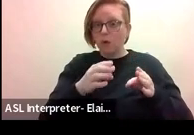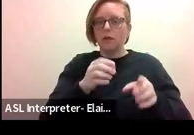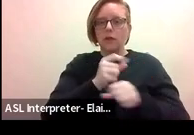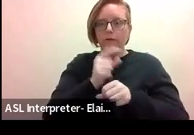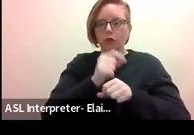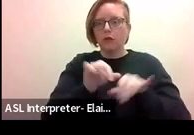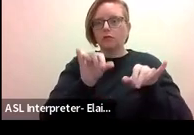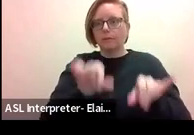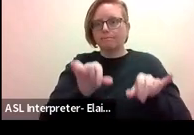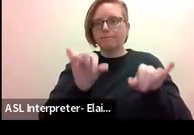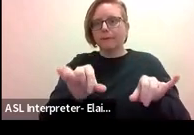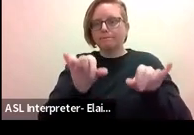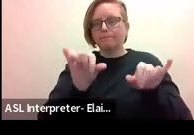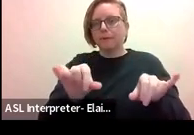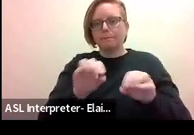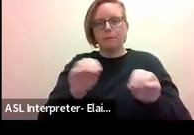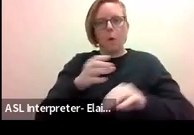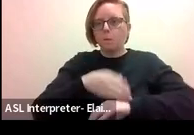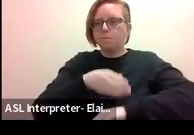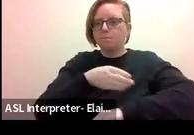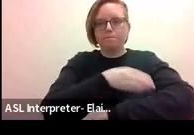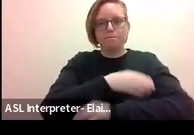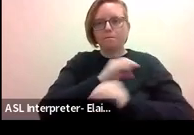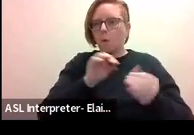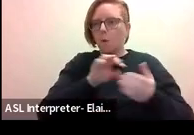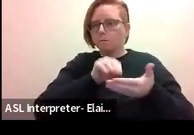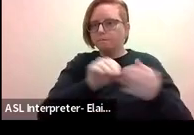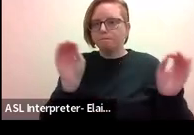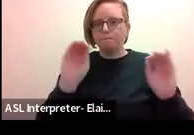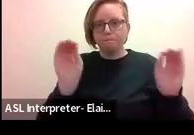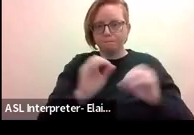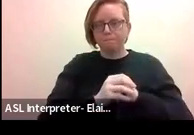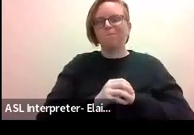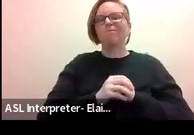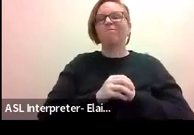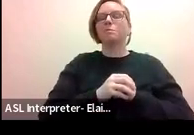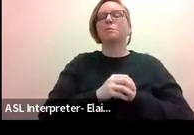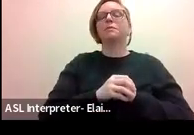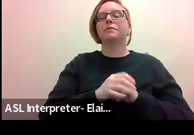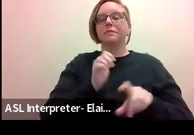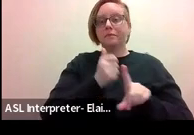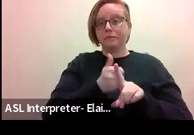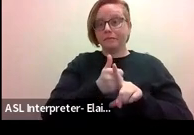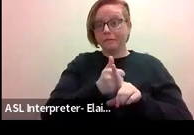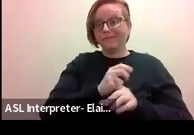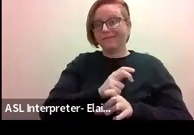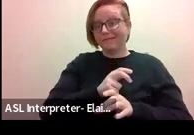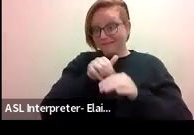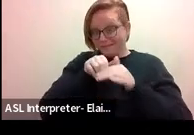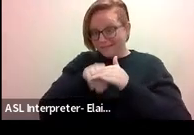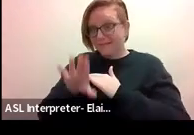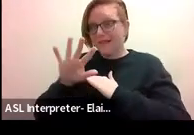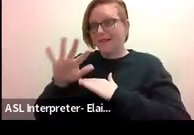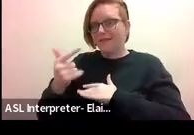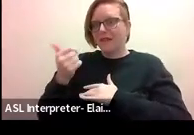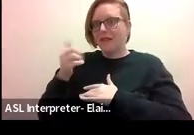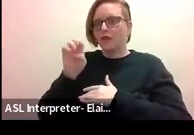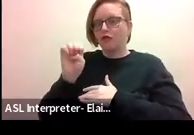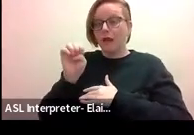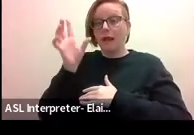happening. So when he was going into fifth grade, his parents rejected the